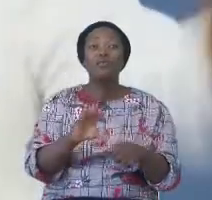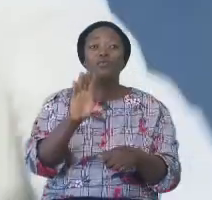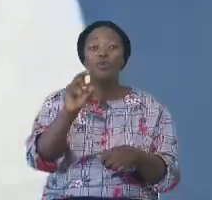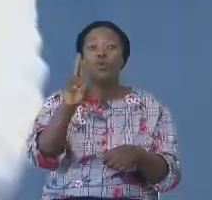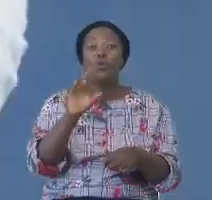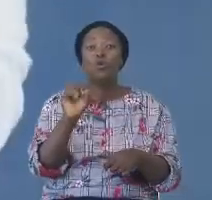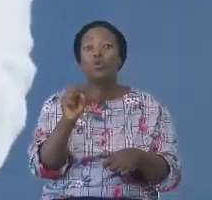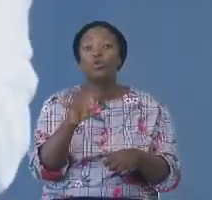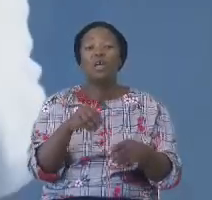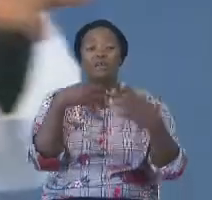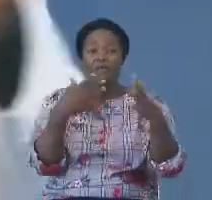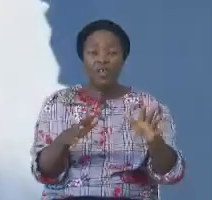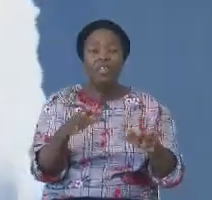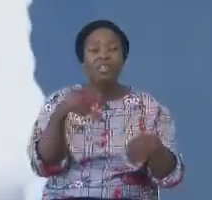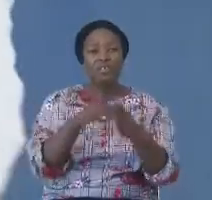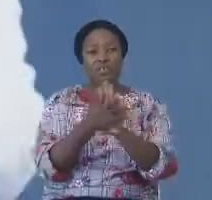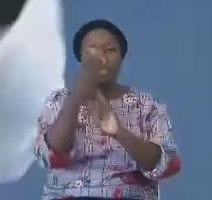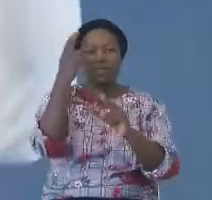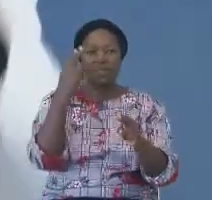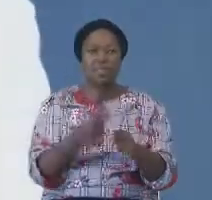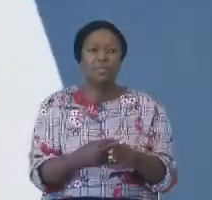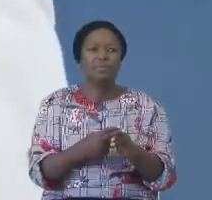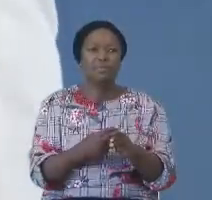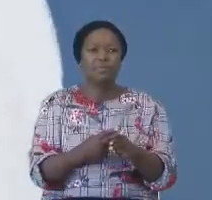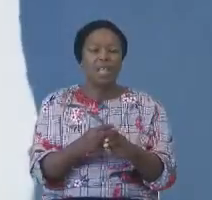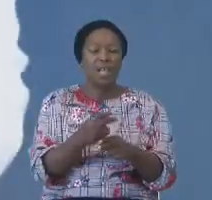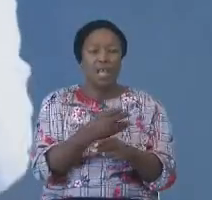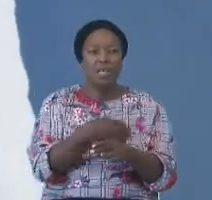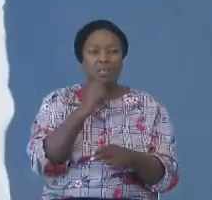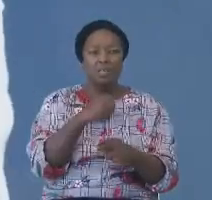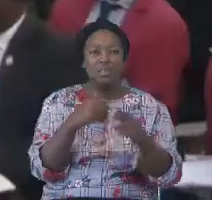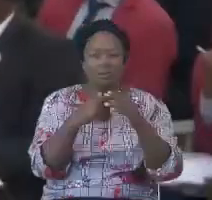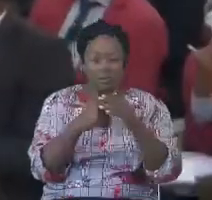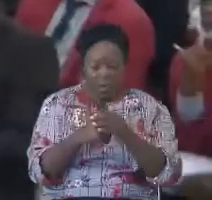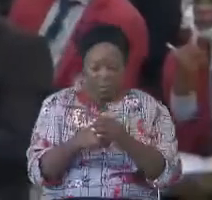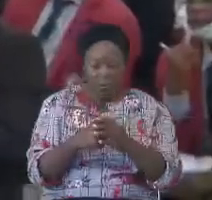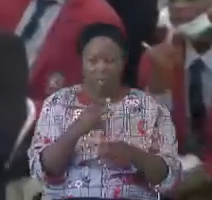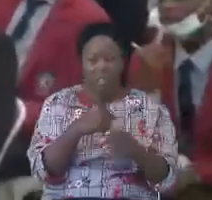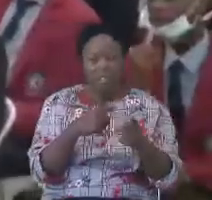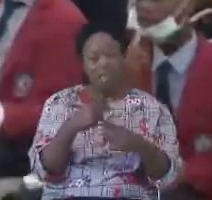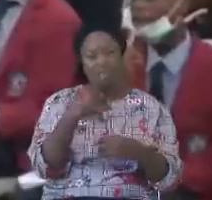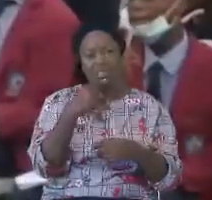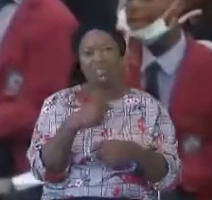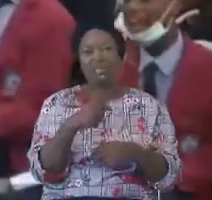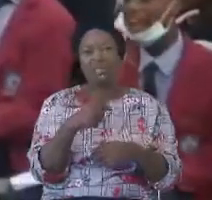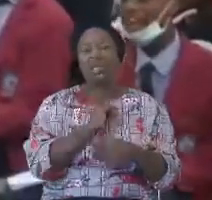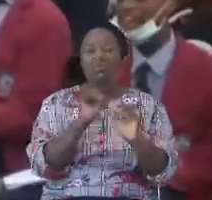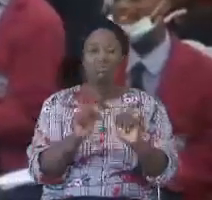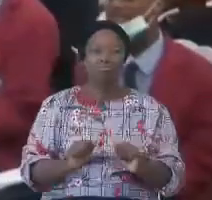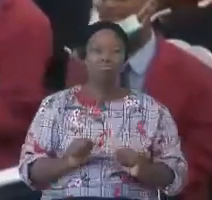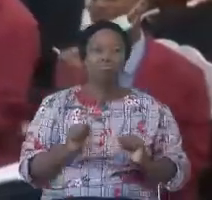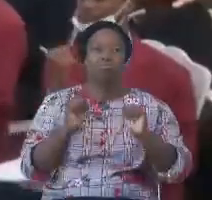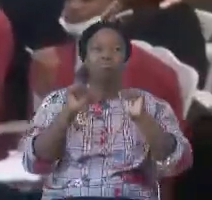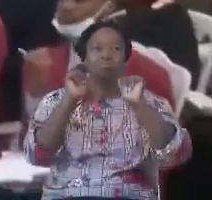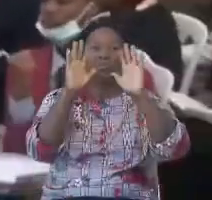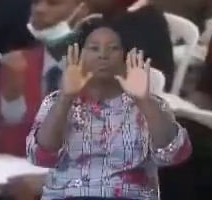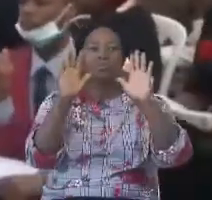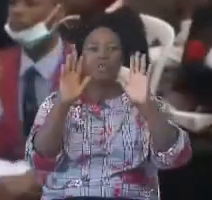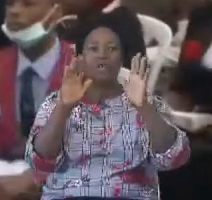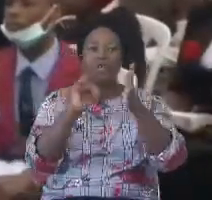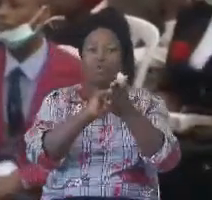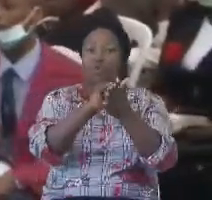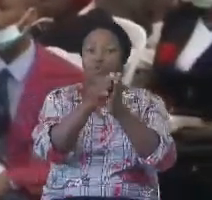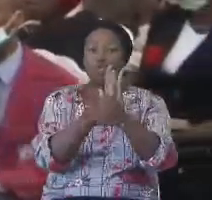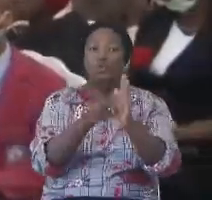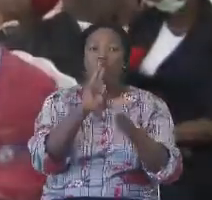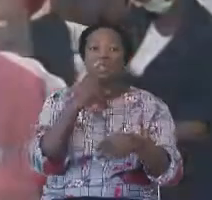finished and every yoke and every course finished in jesus name and about he